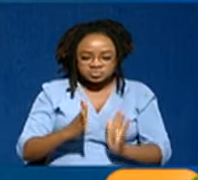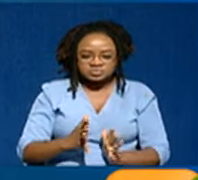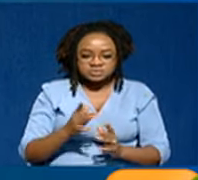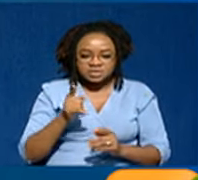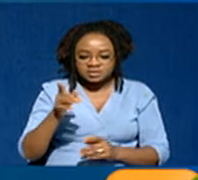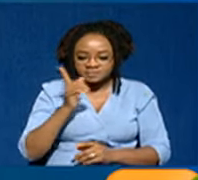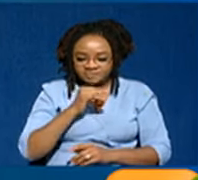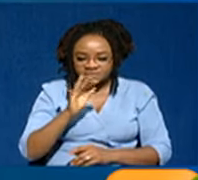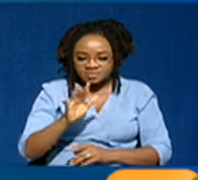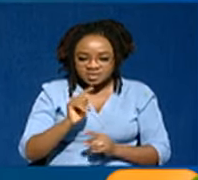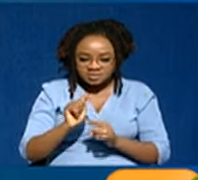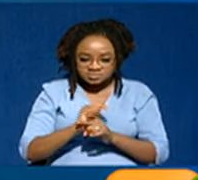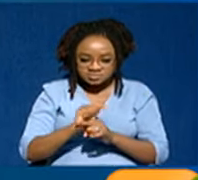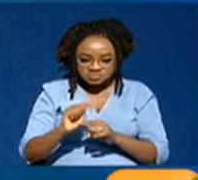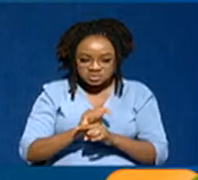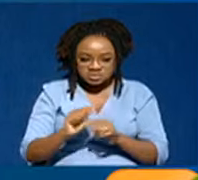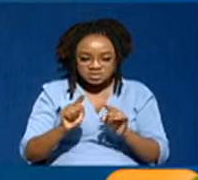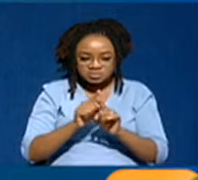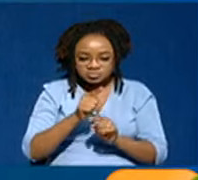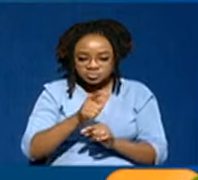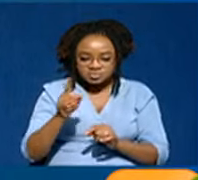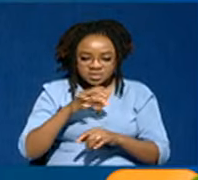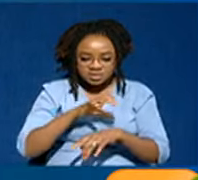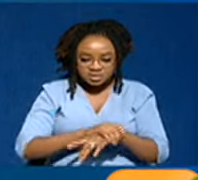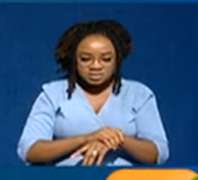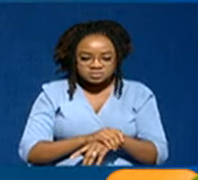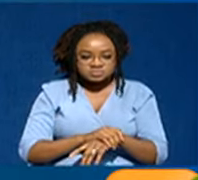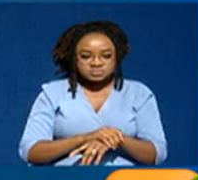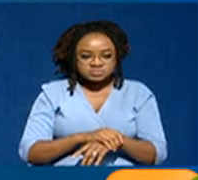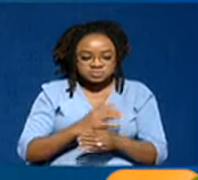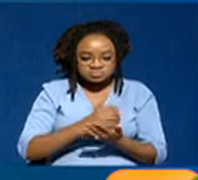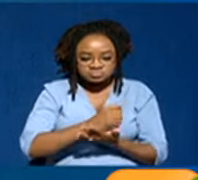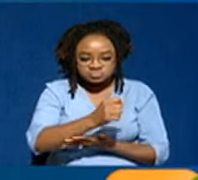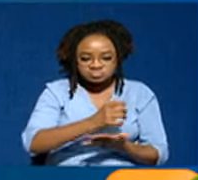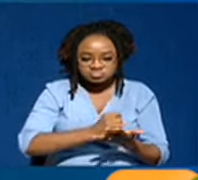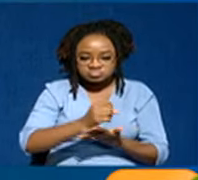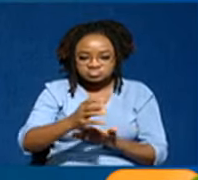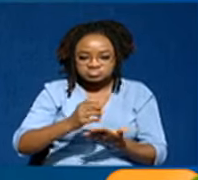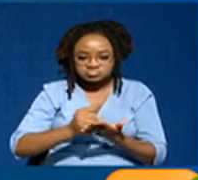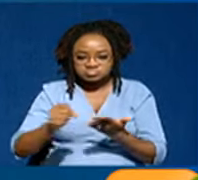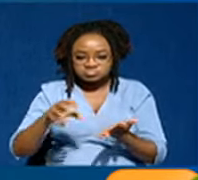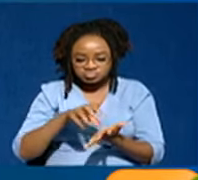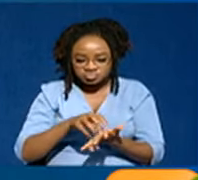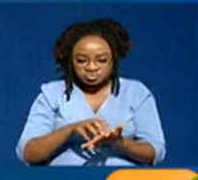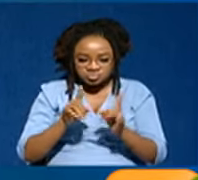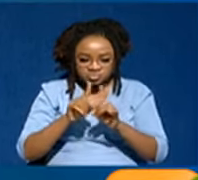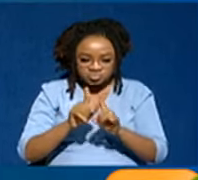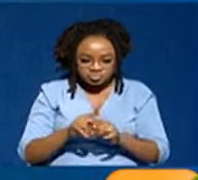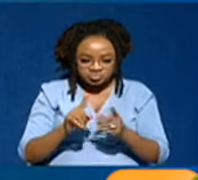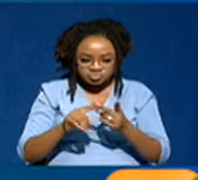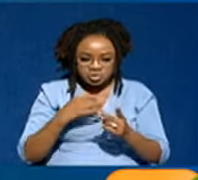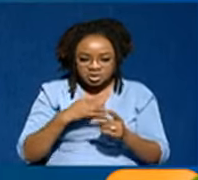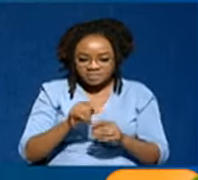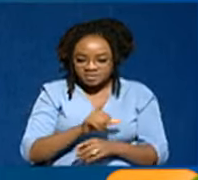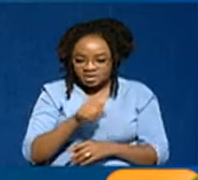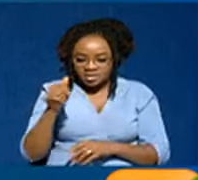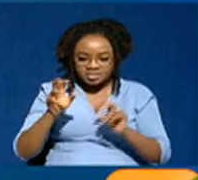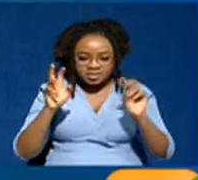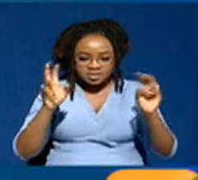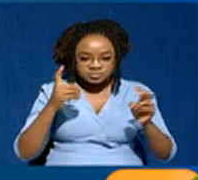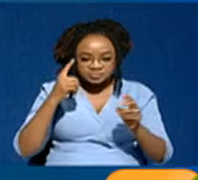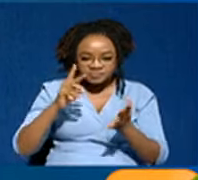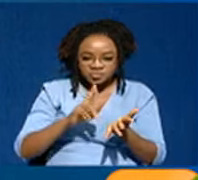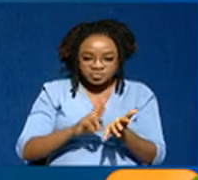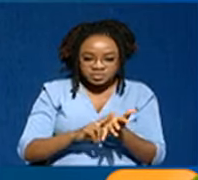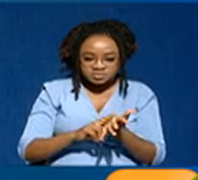their training and who are getting into placement. And then there was also the issue of